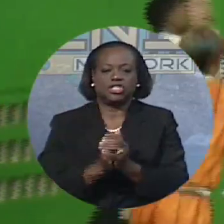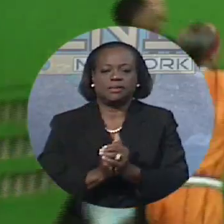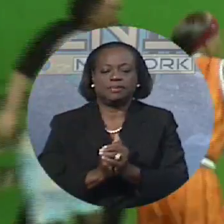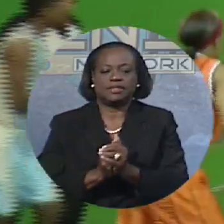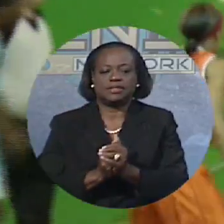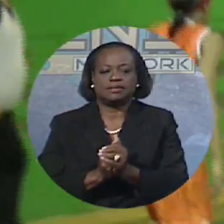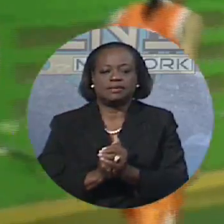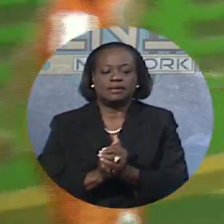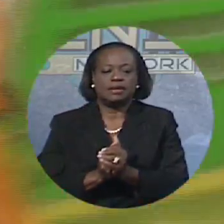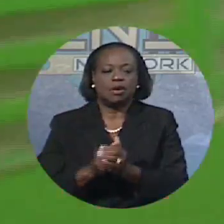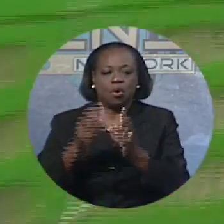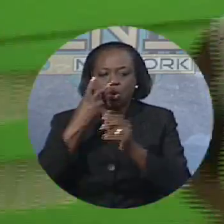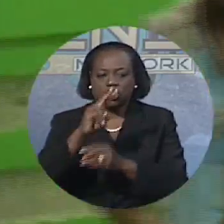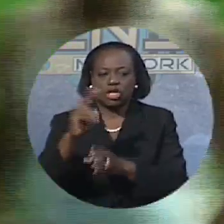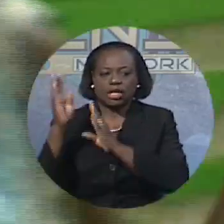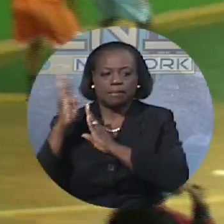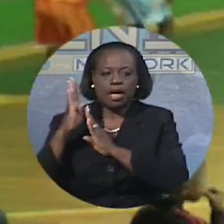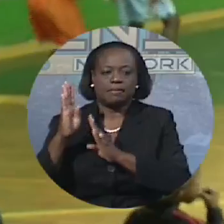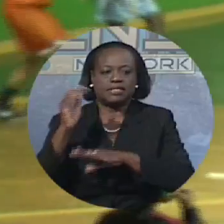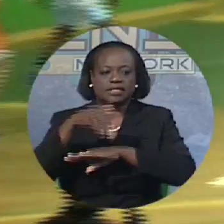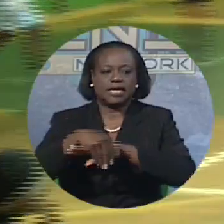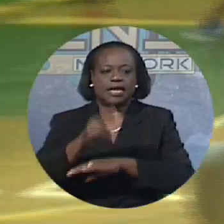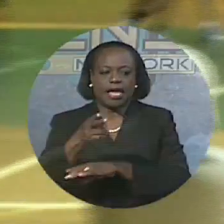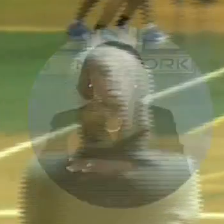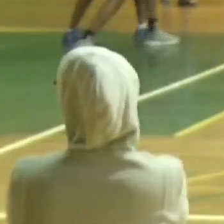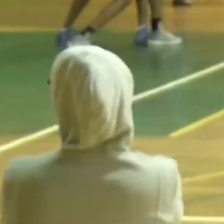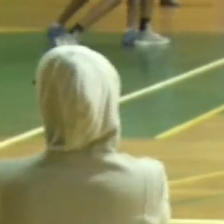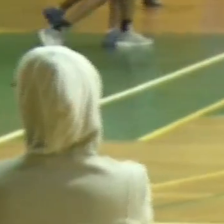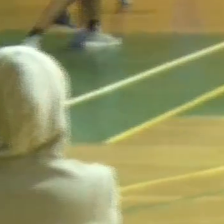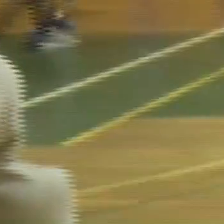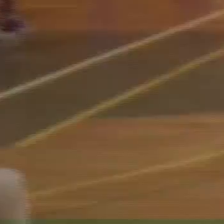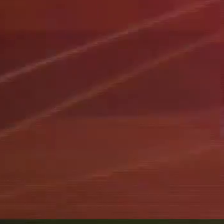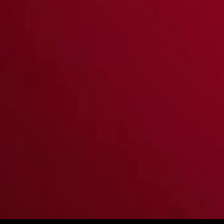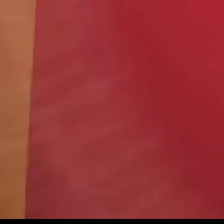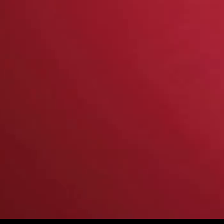up. You're watching the Bahamas Tonight in HD.